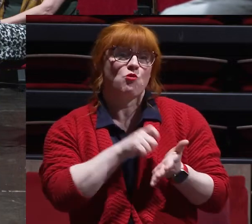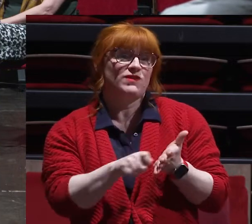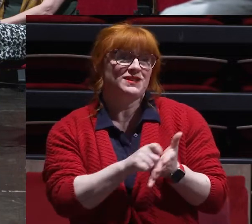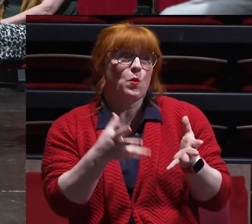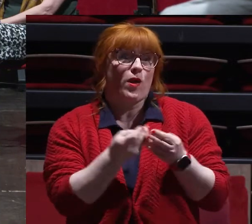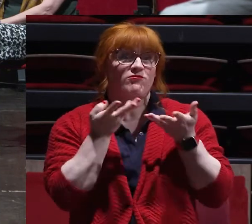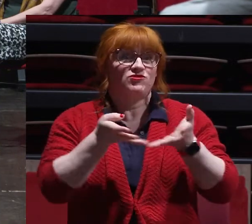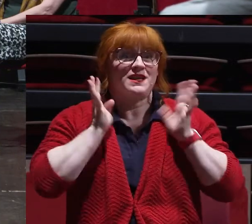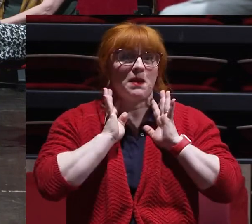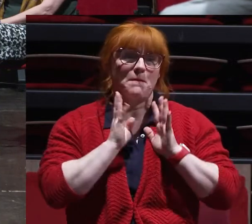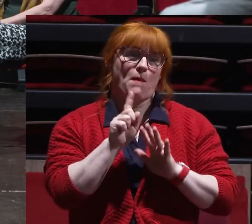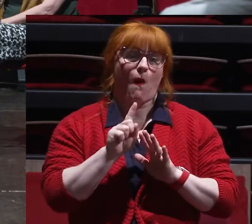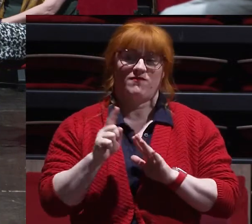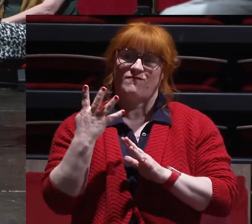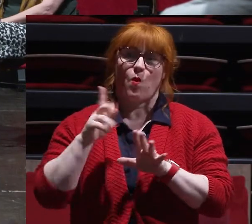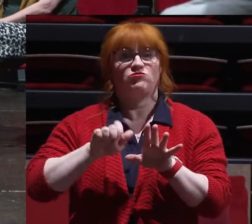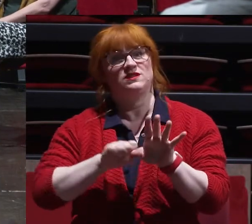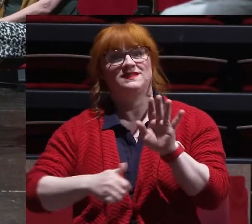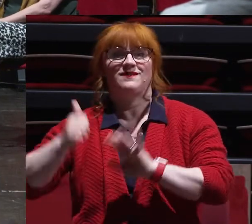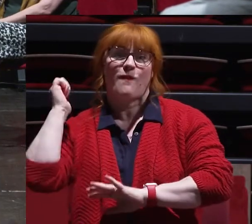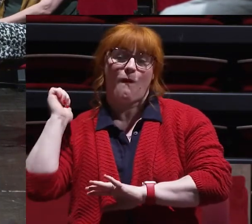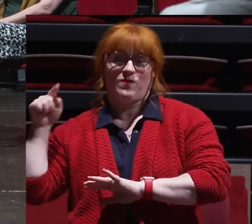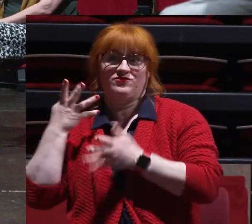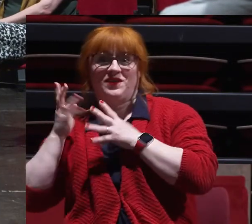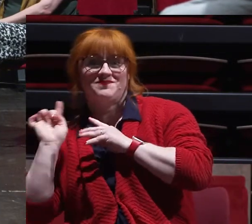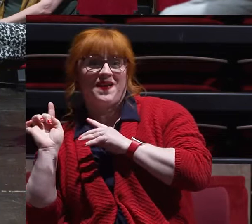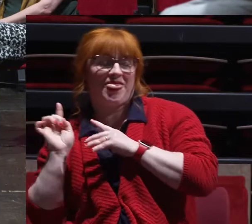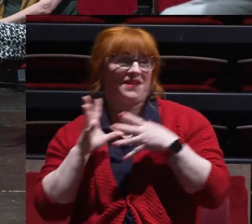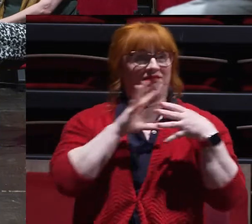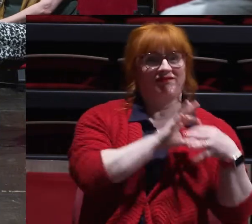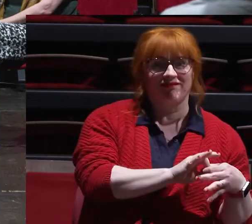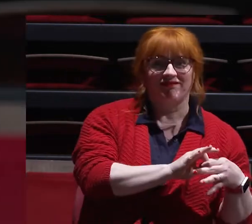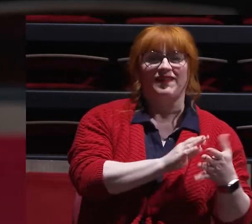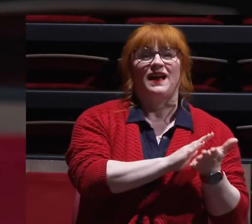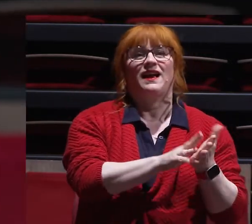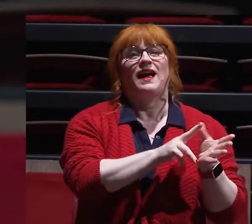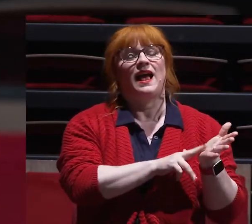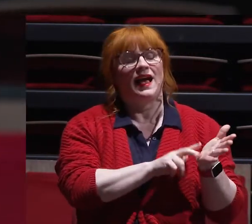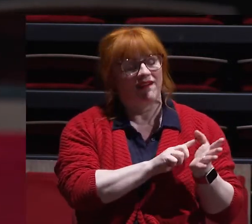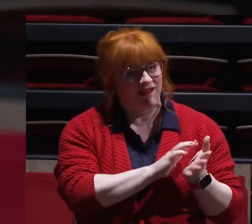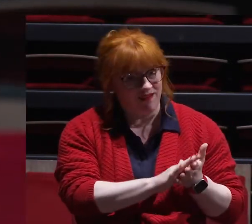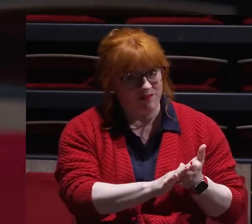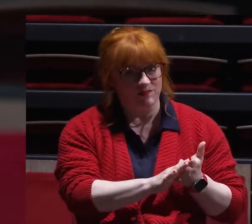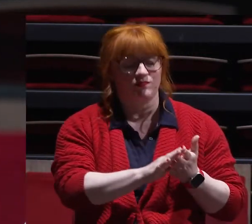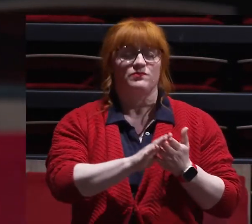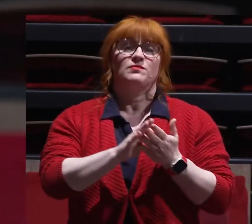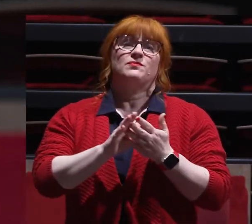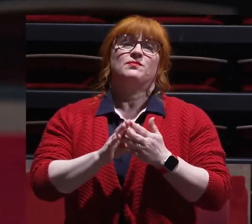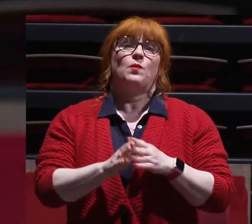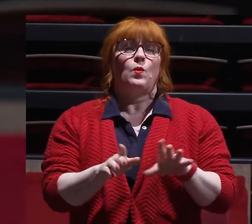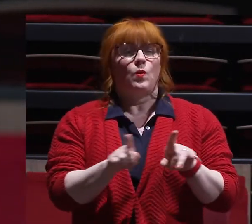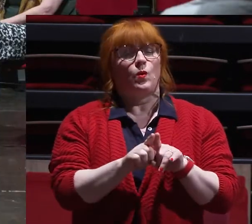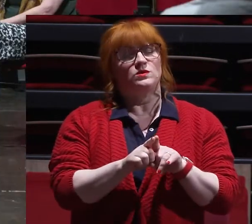you've essentially co-written, but with a gap of 400 years, which we'll come back to and talk about.